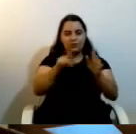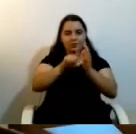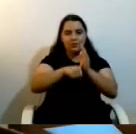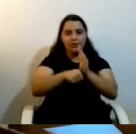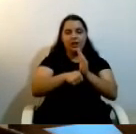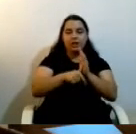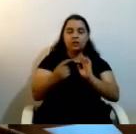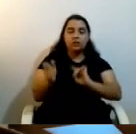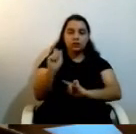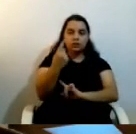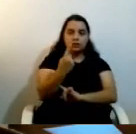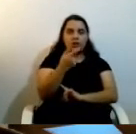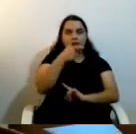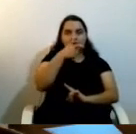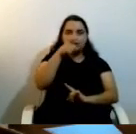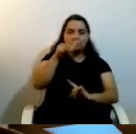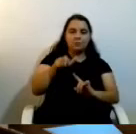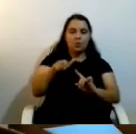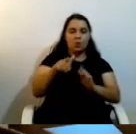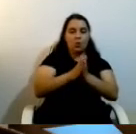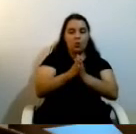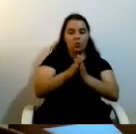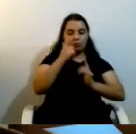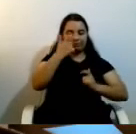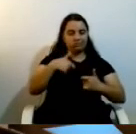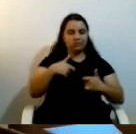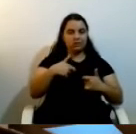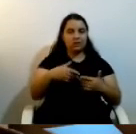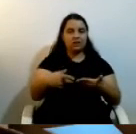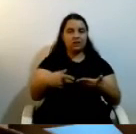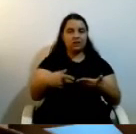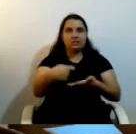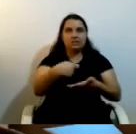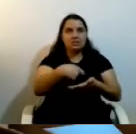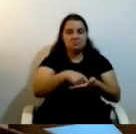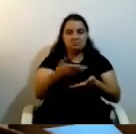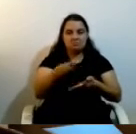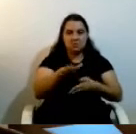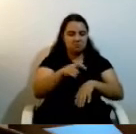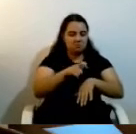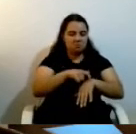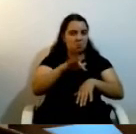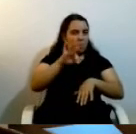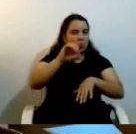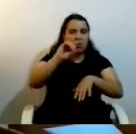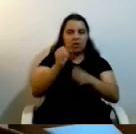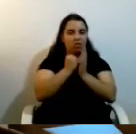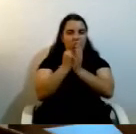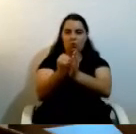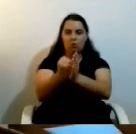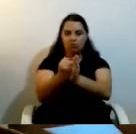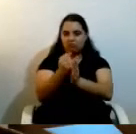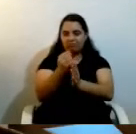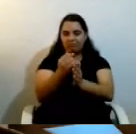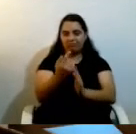assistance users get a maximum of 40 hours a week of assistance. That's fewer